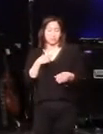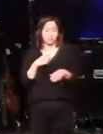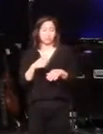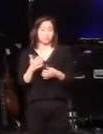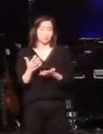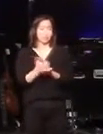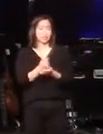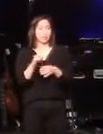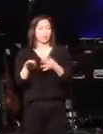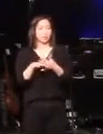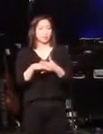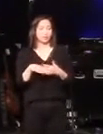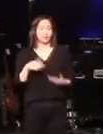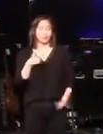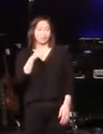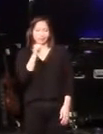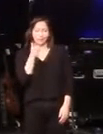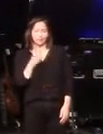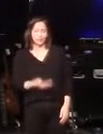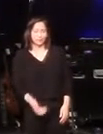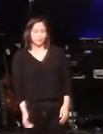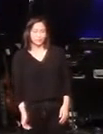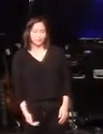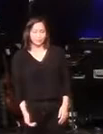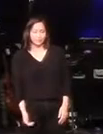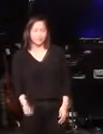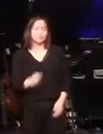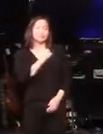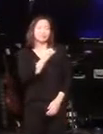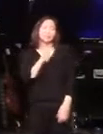Esteban makes sure that we ordered tacos, right? Just slow me down.